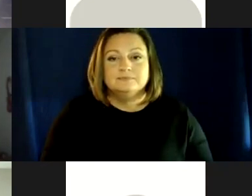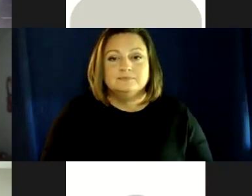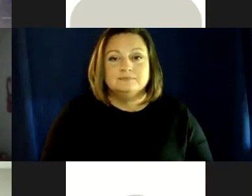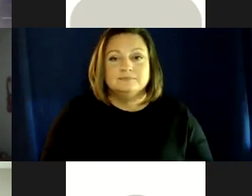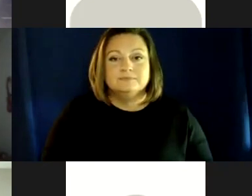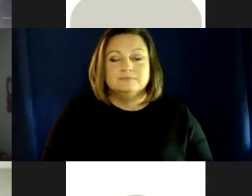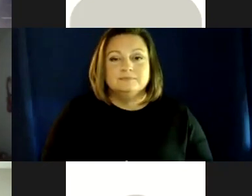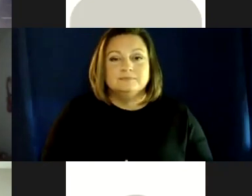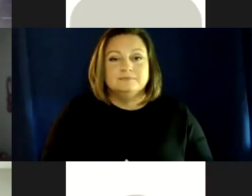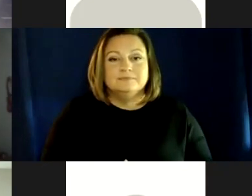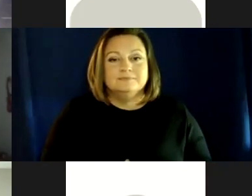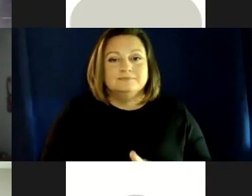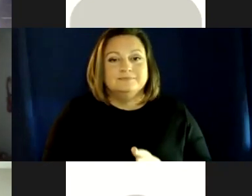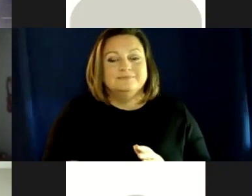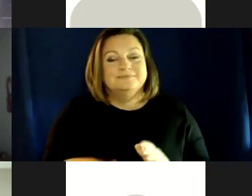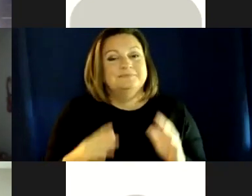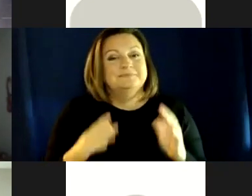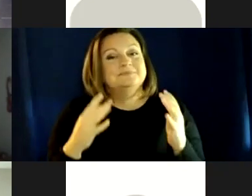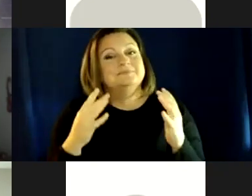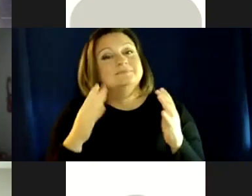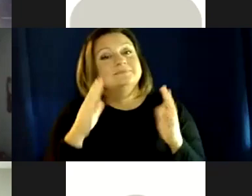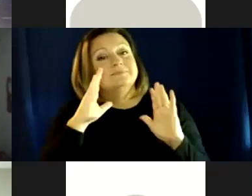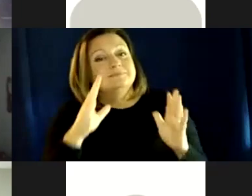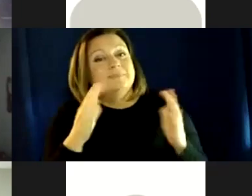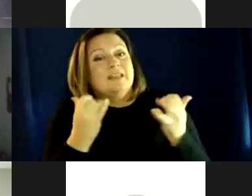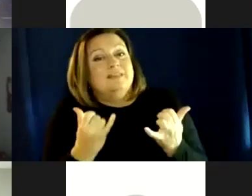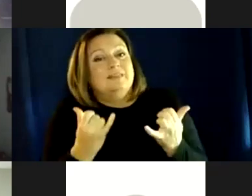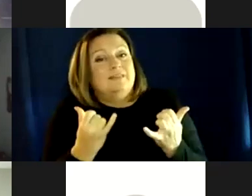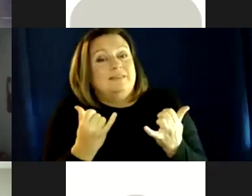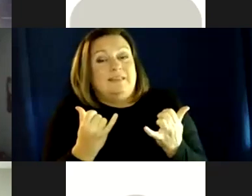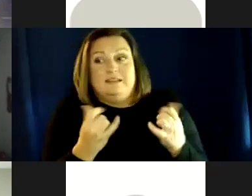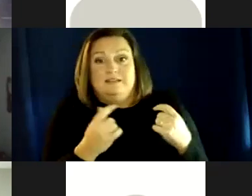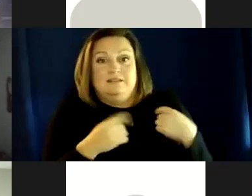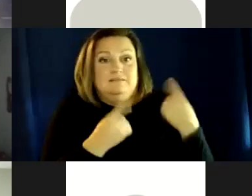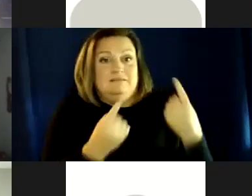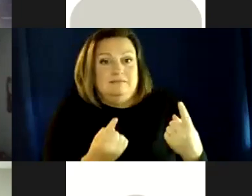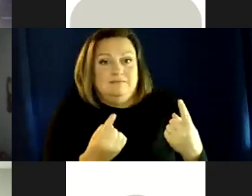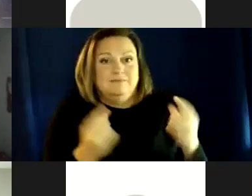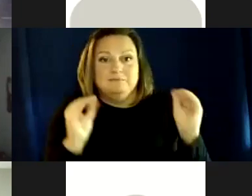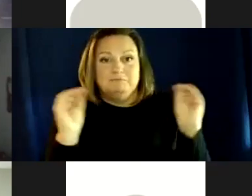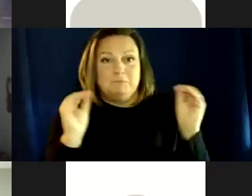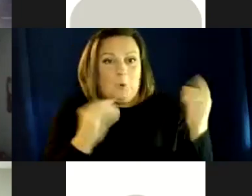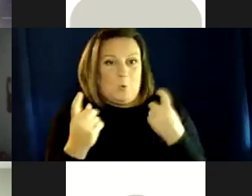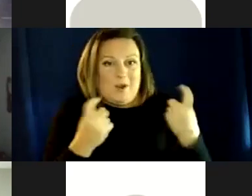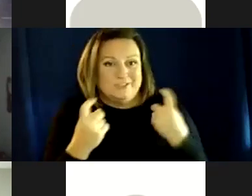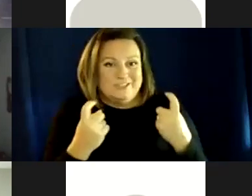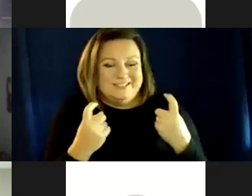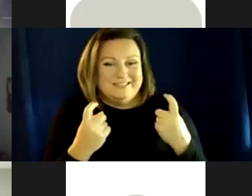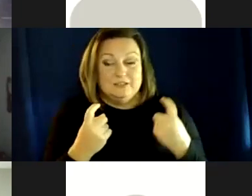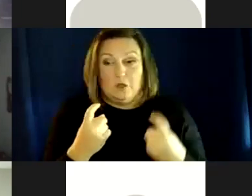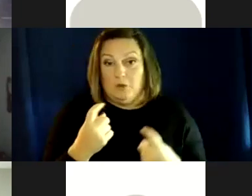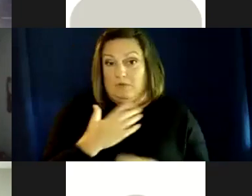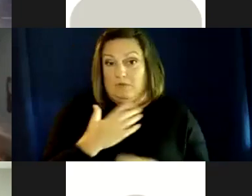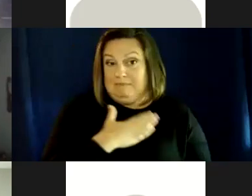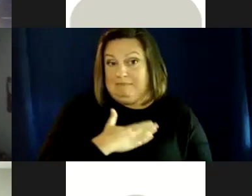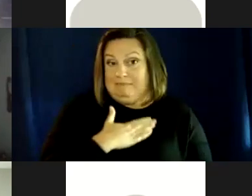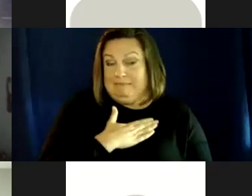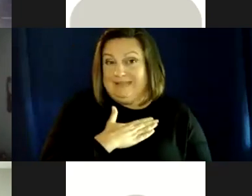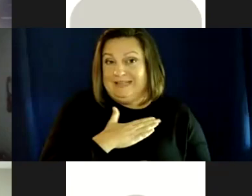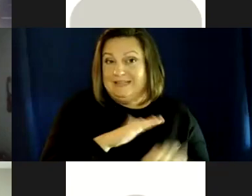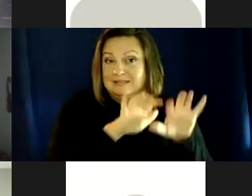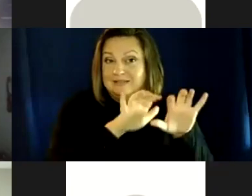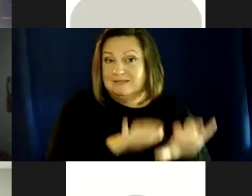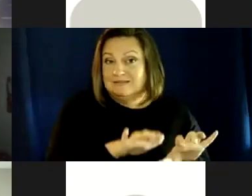At this point in time, folks have not asked questions. So if you have questions, please add them to the